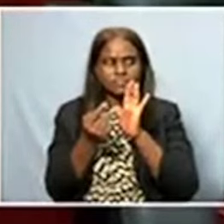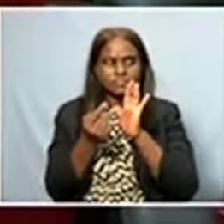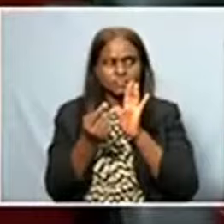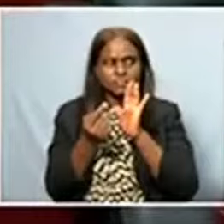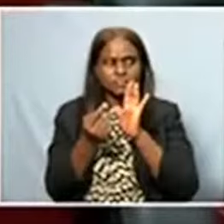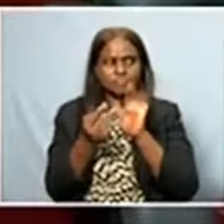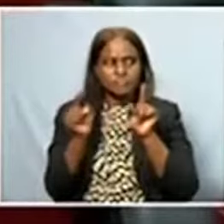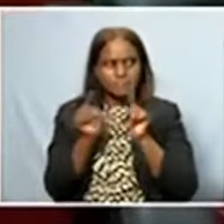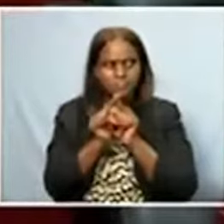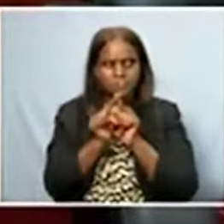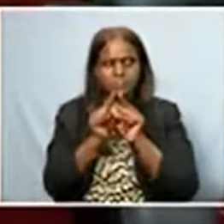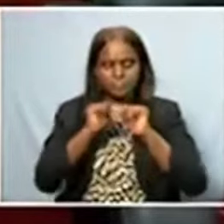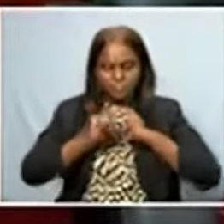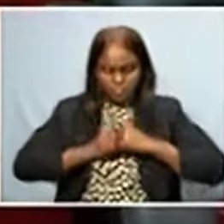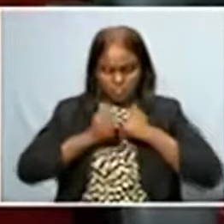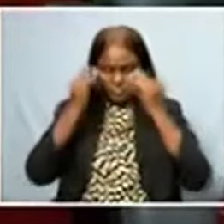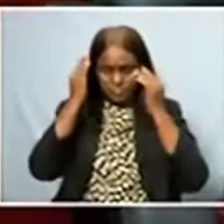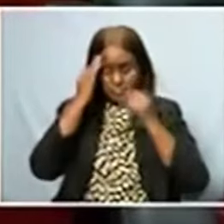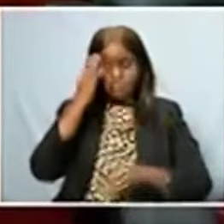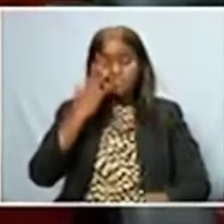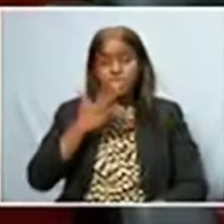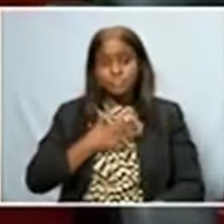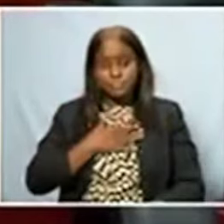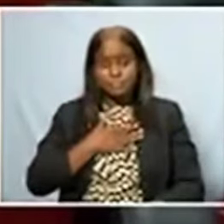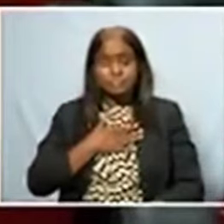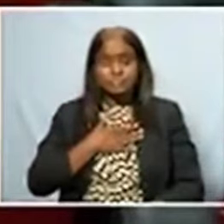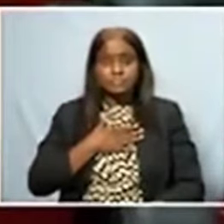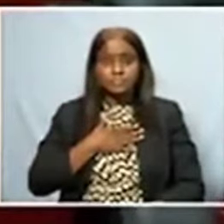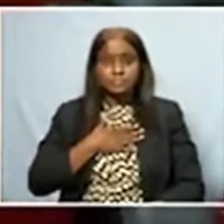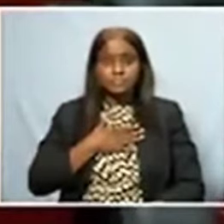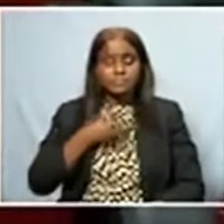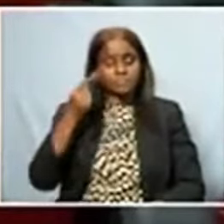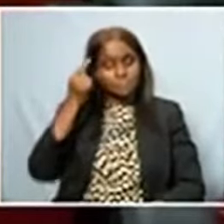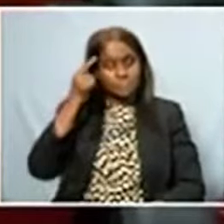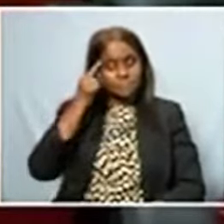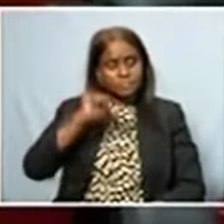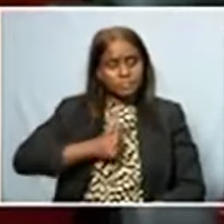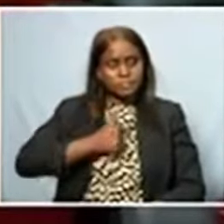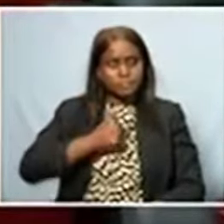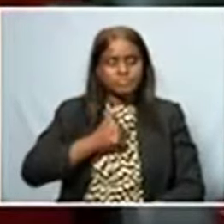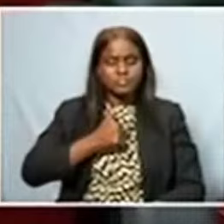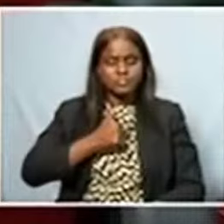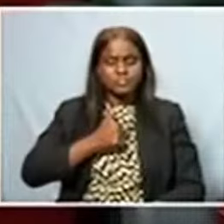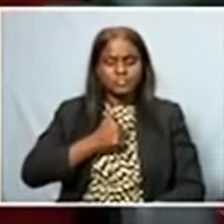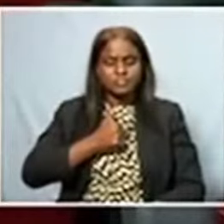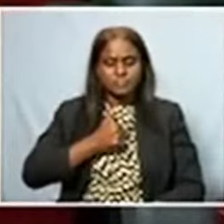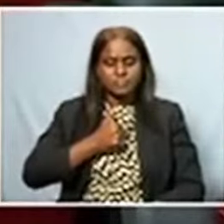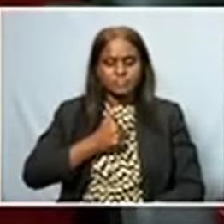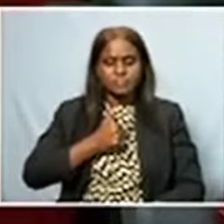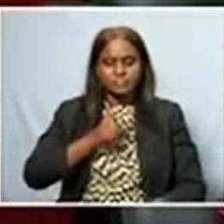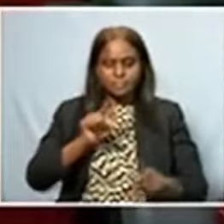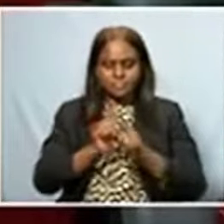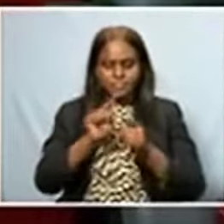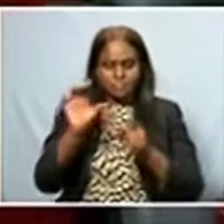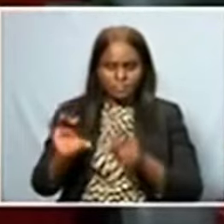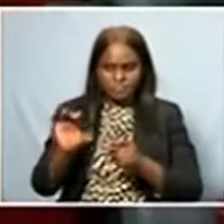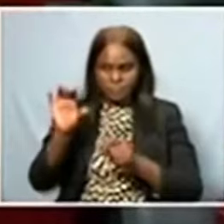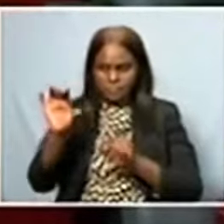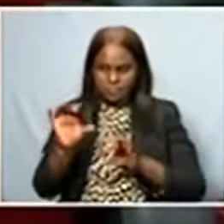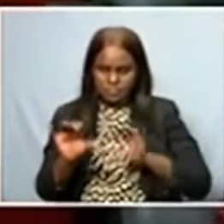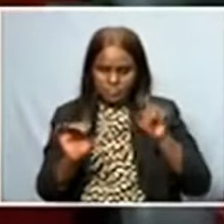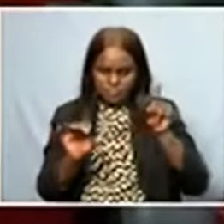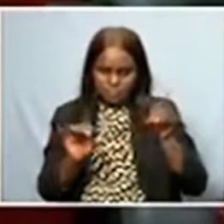And as far as we are concerned, as government, and the allocations